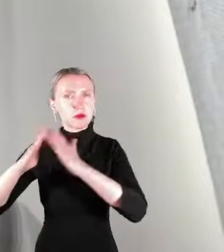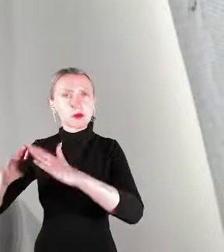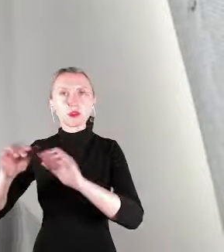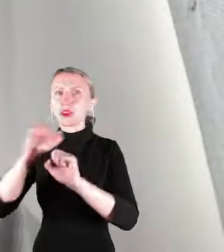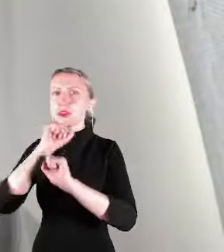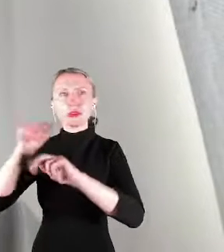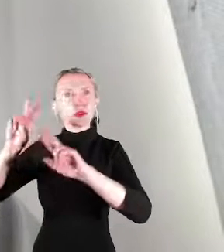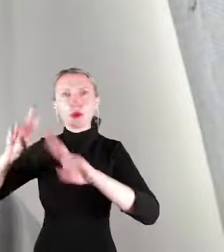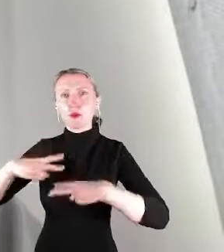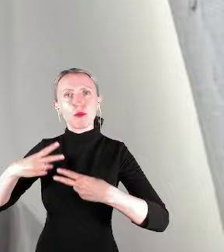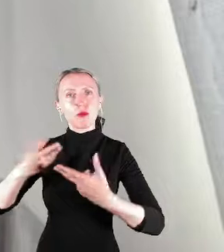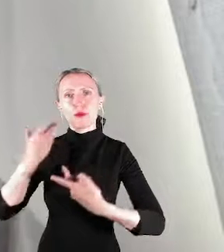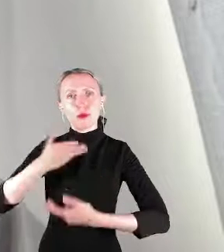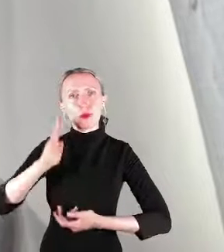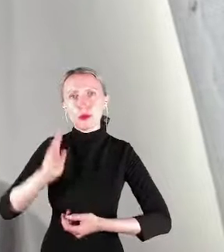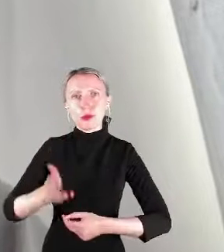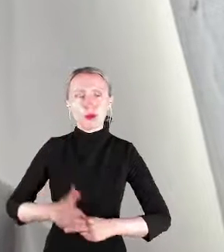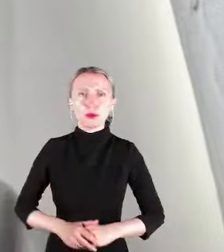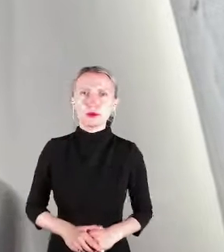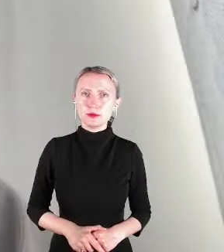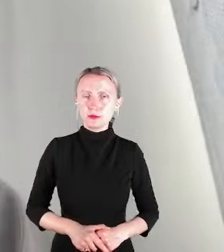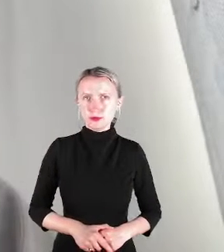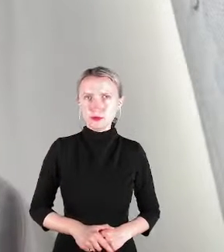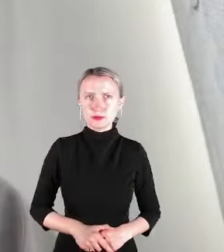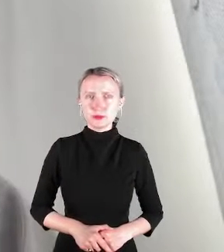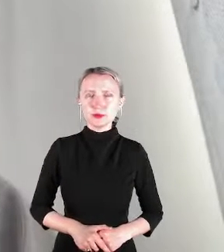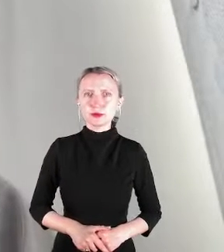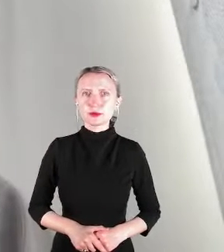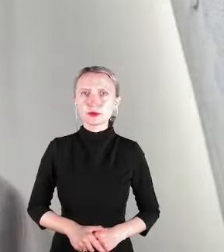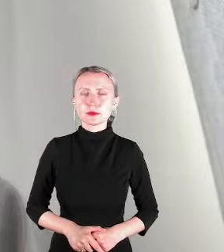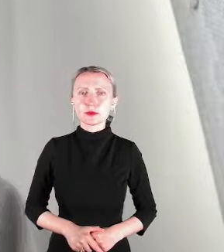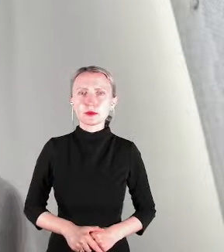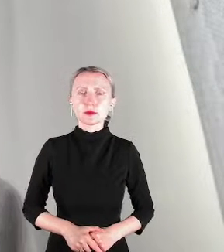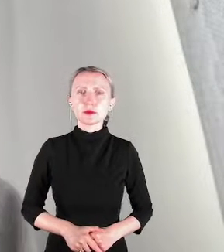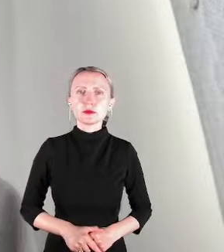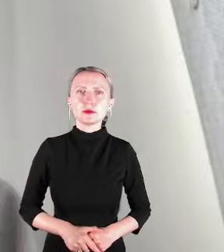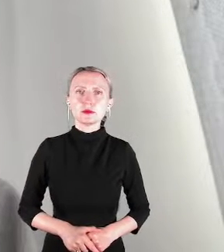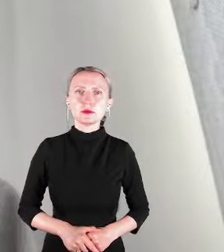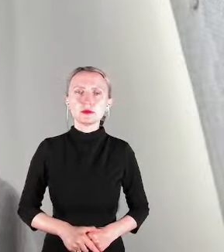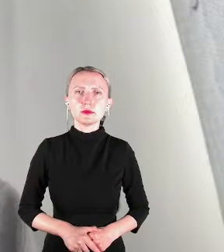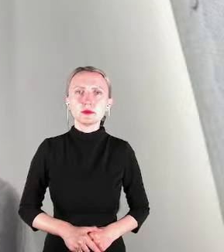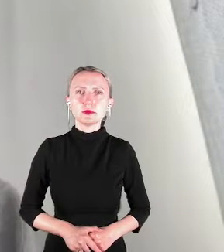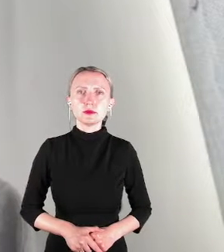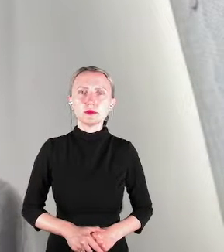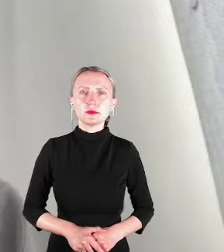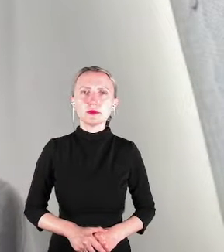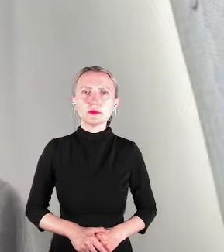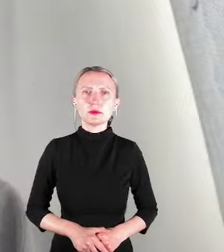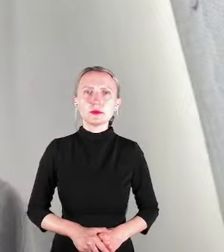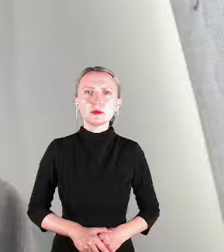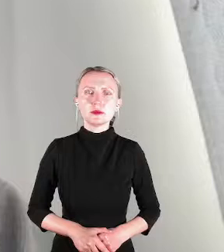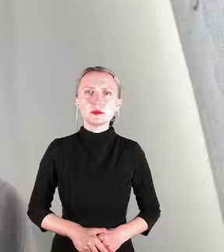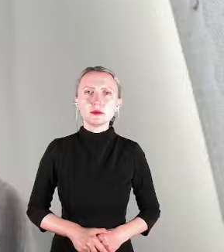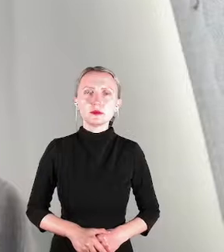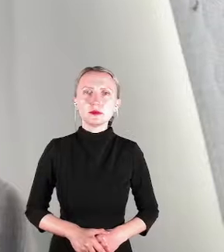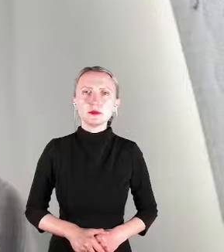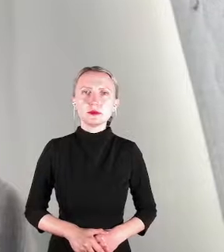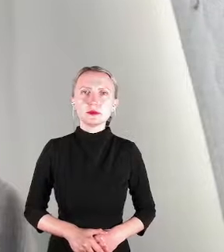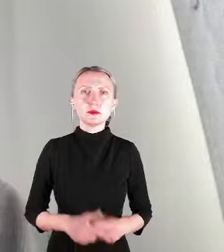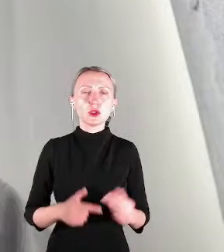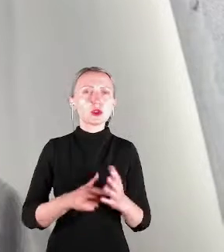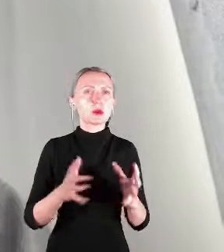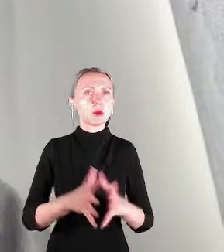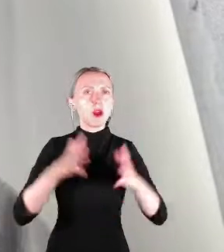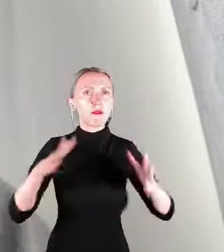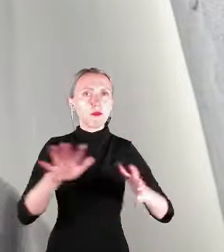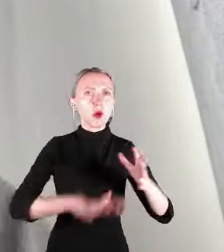build on it. It's impossible. So, and they are very big also. So it's